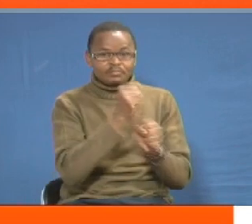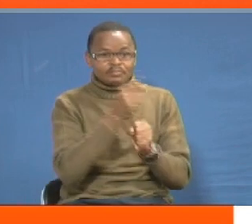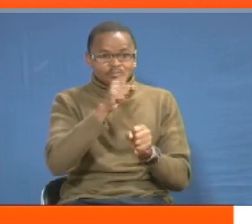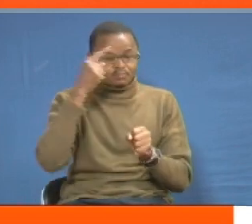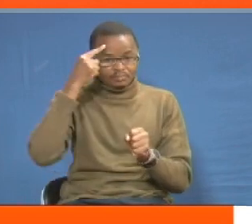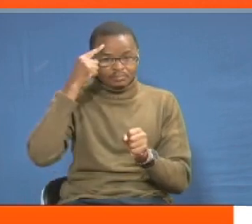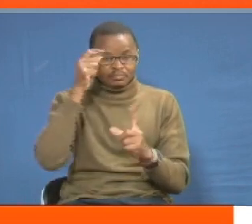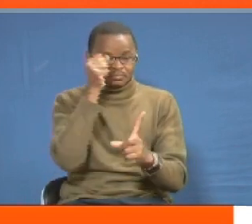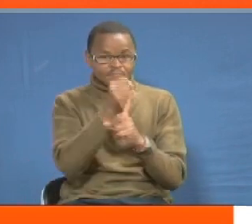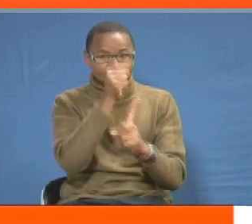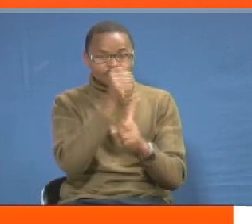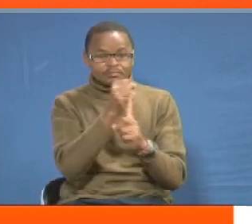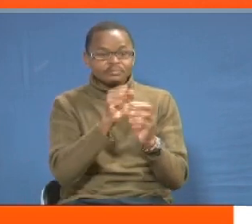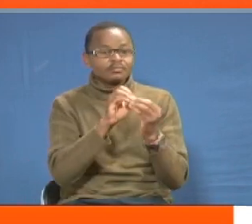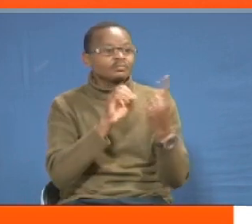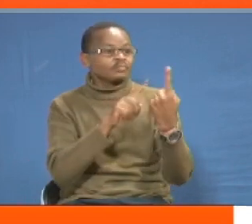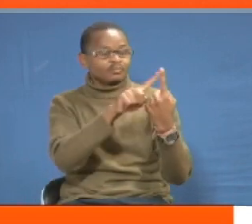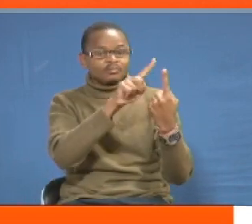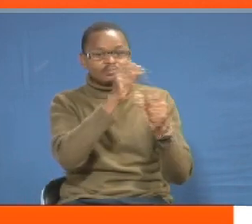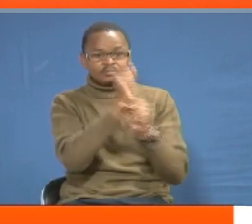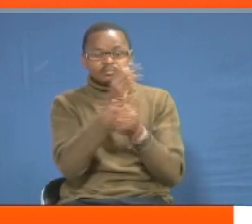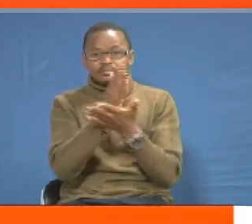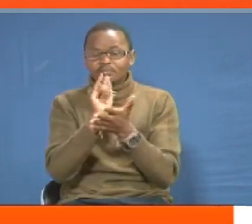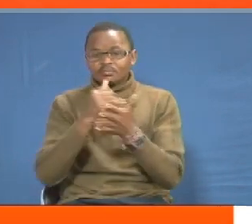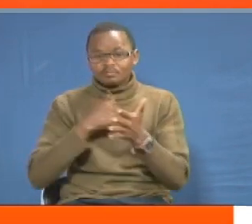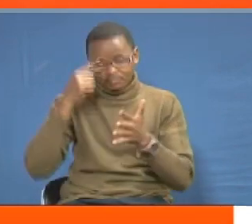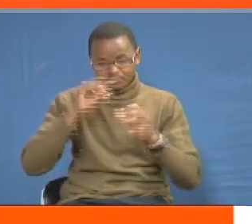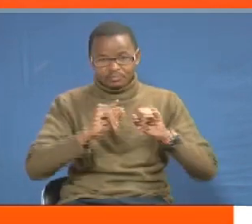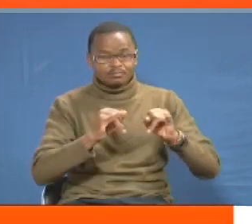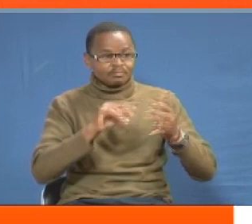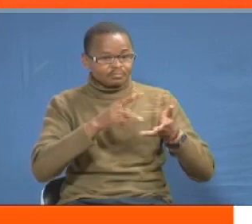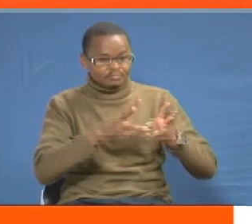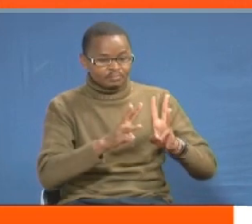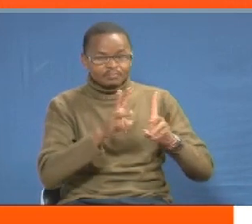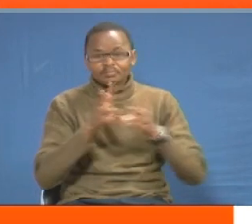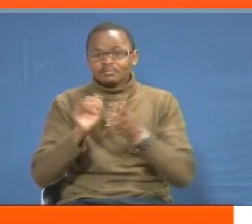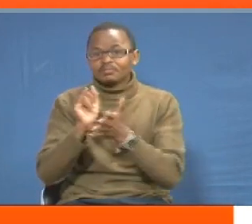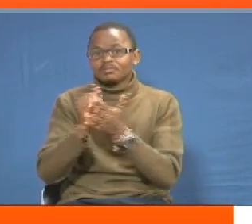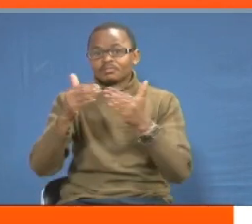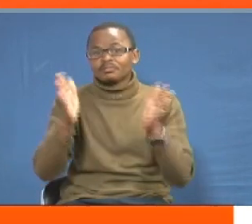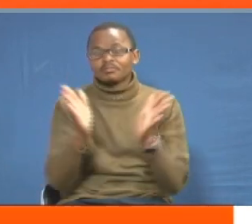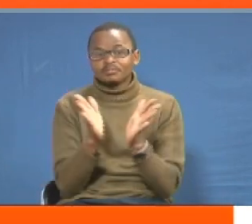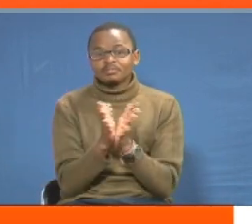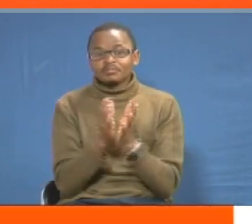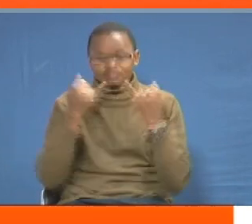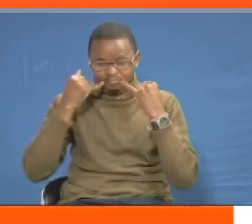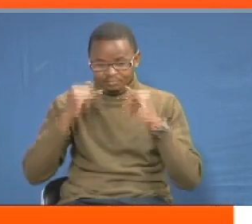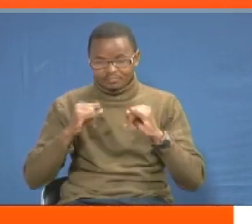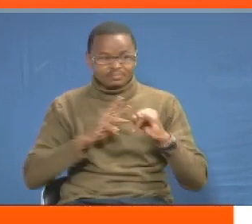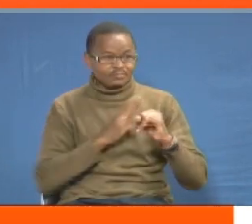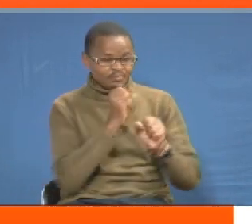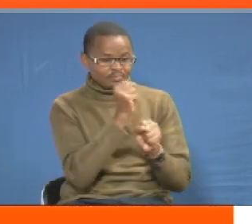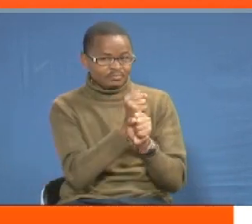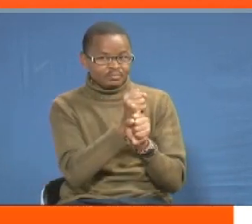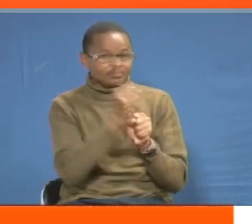do a lot of reorientation. Number one, we made sure that there were still means and ways of the community getting information.